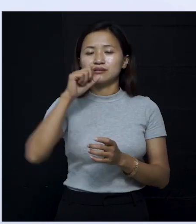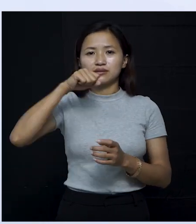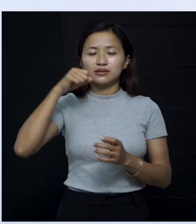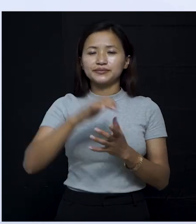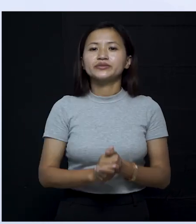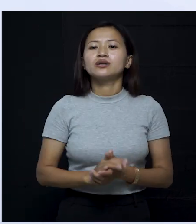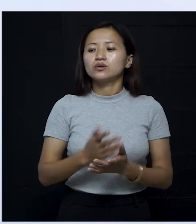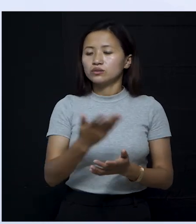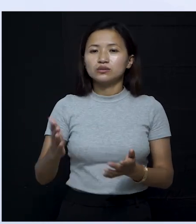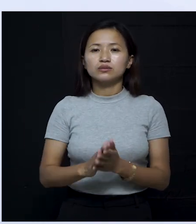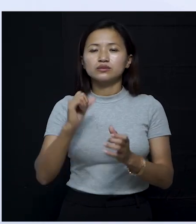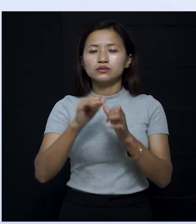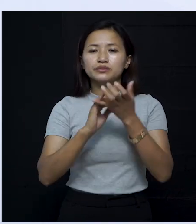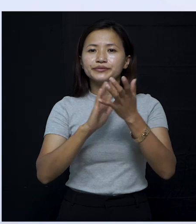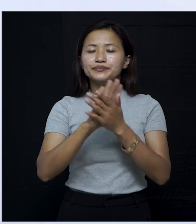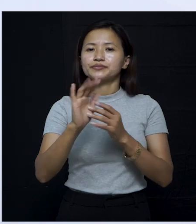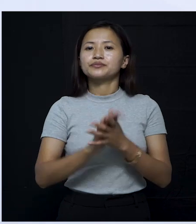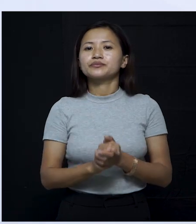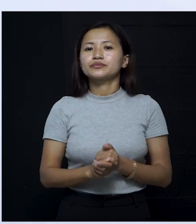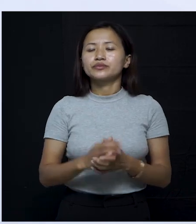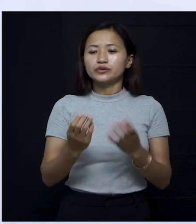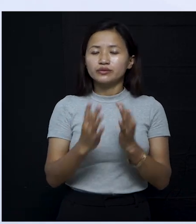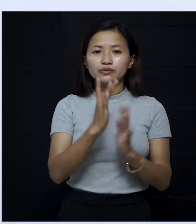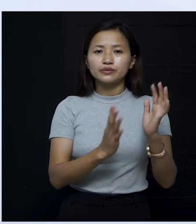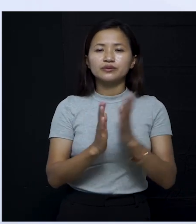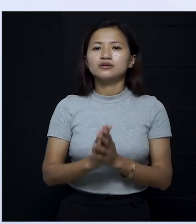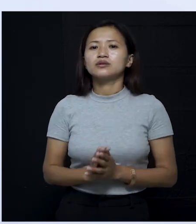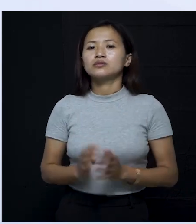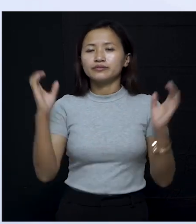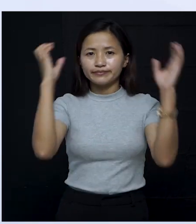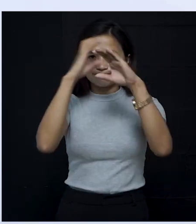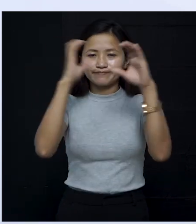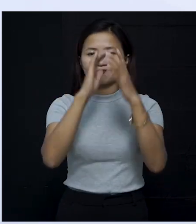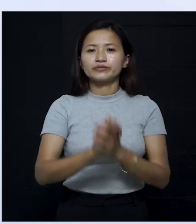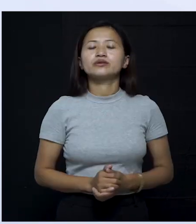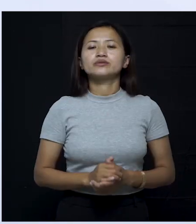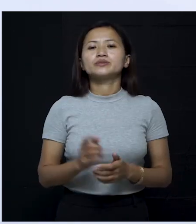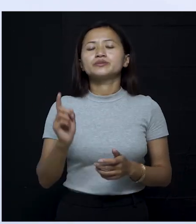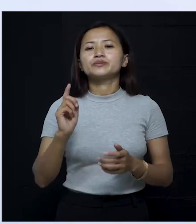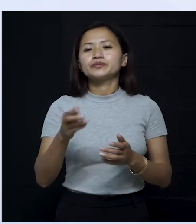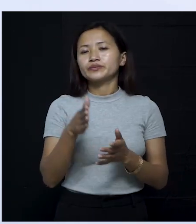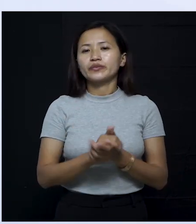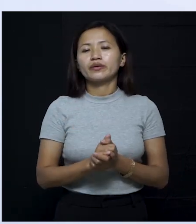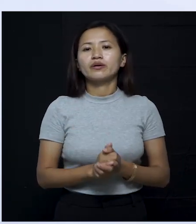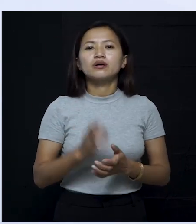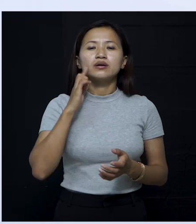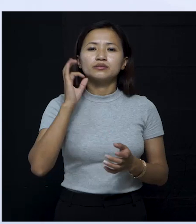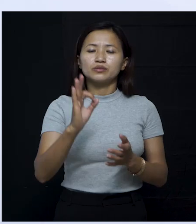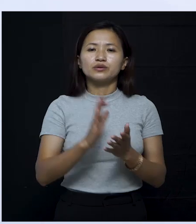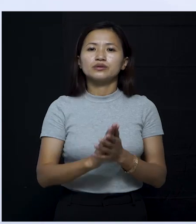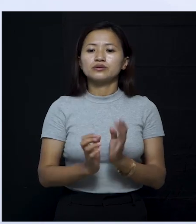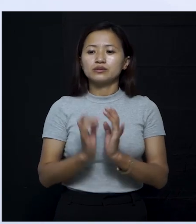the cash crop. So as I've said before, don't get confused with the cash crops and the this important